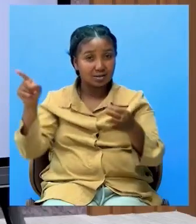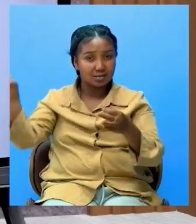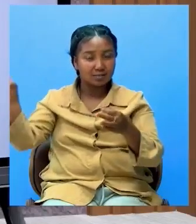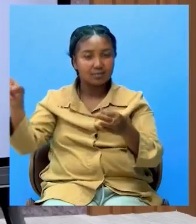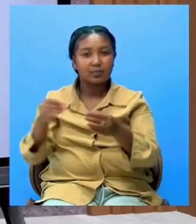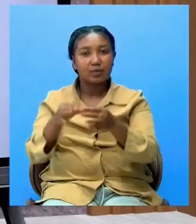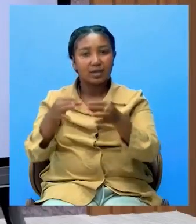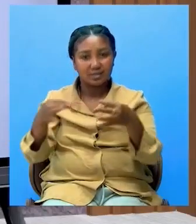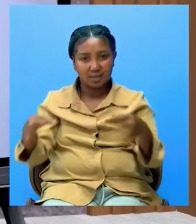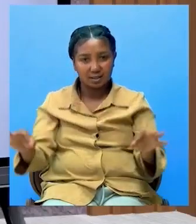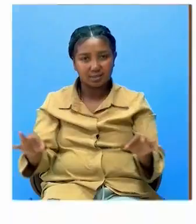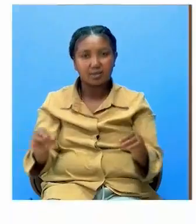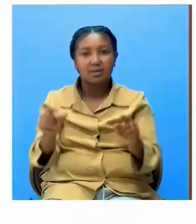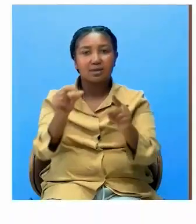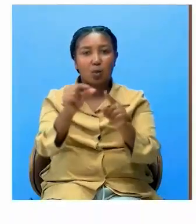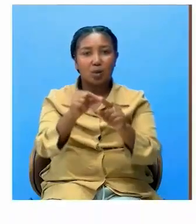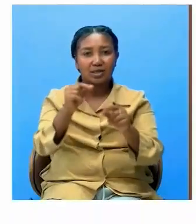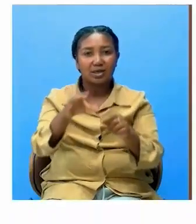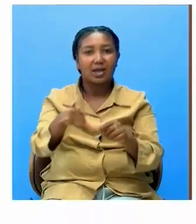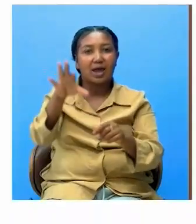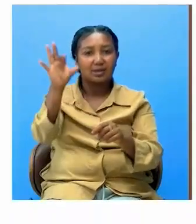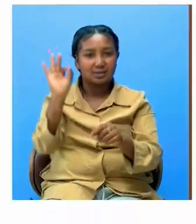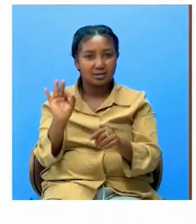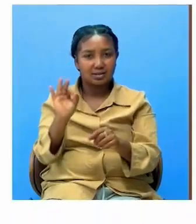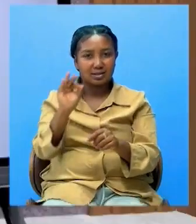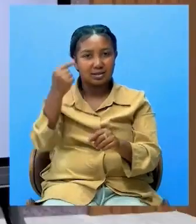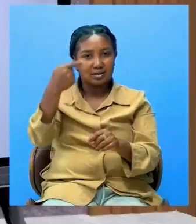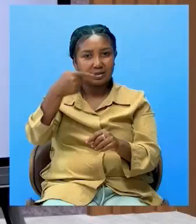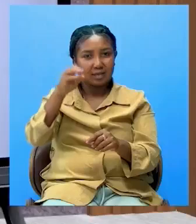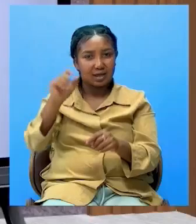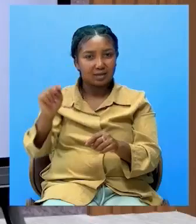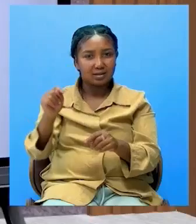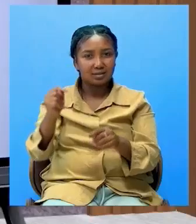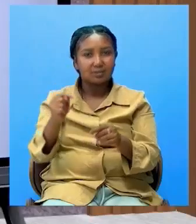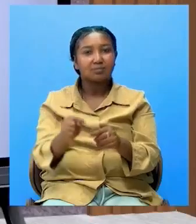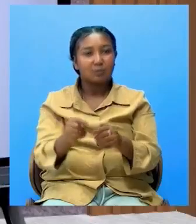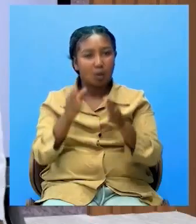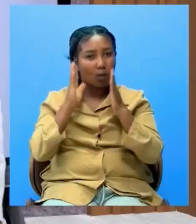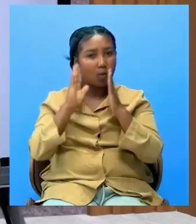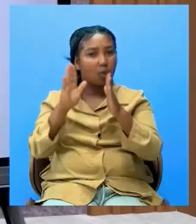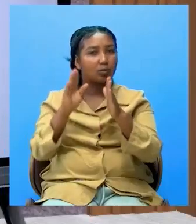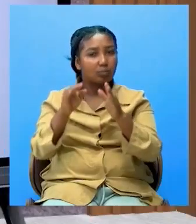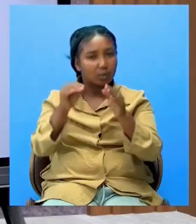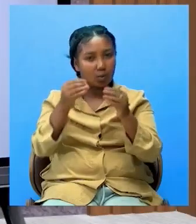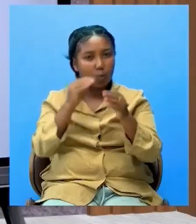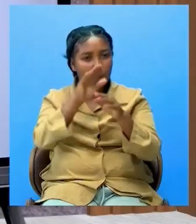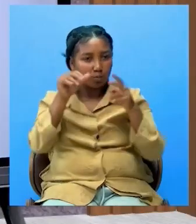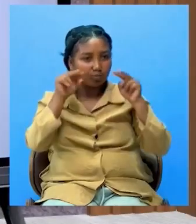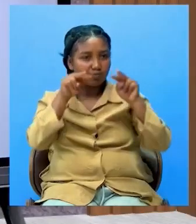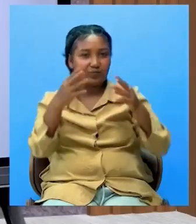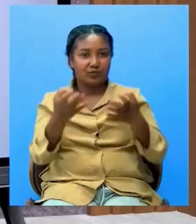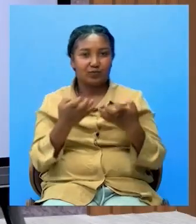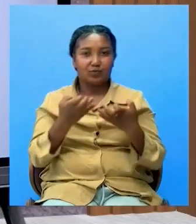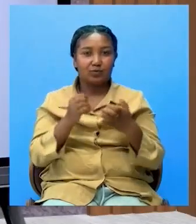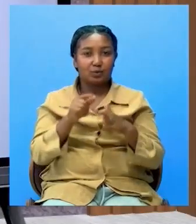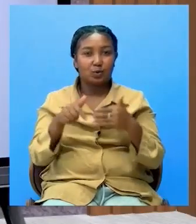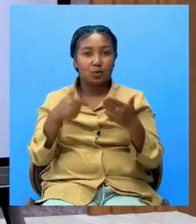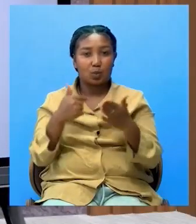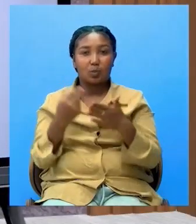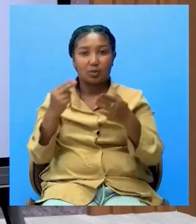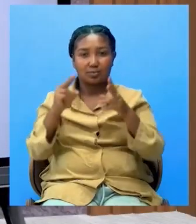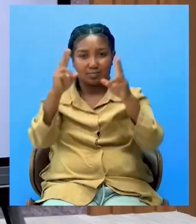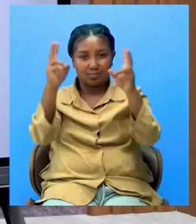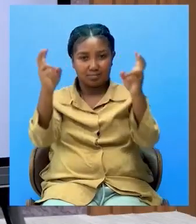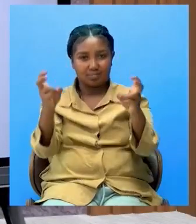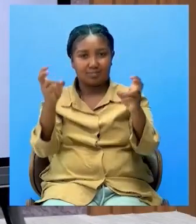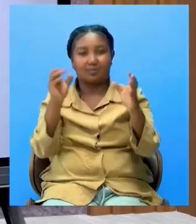this sentence, the word get need attention. Is it clear? So we can use such